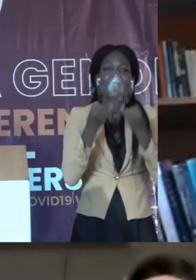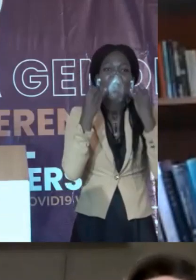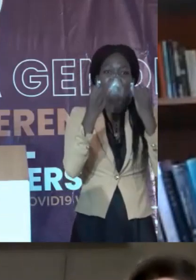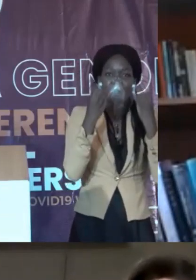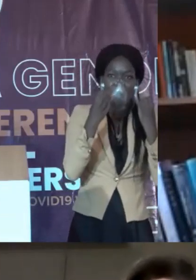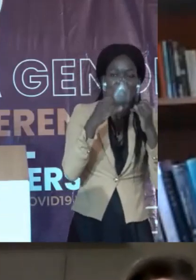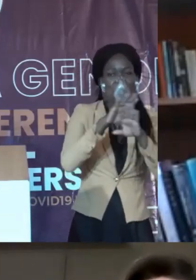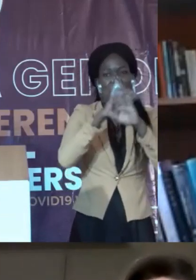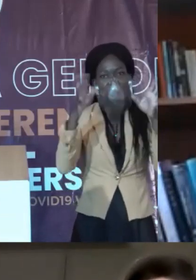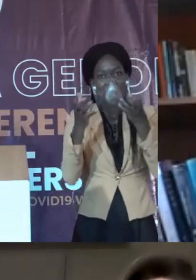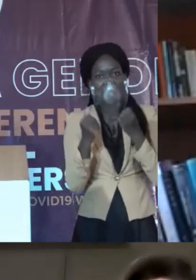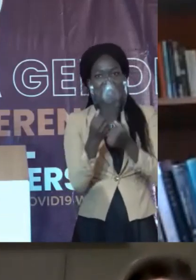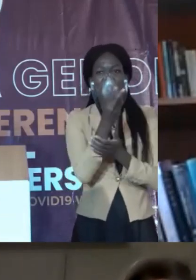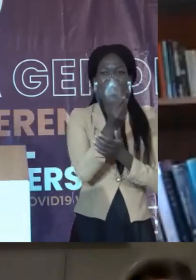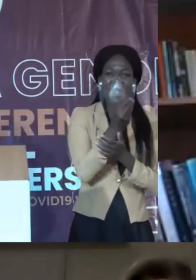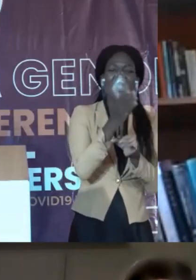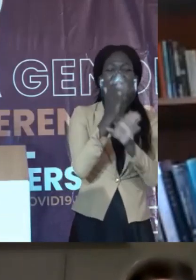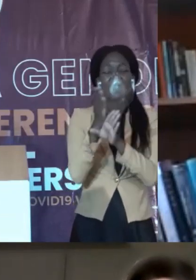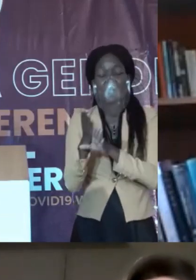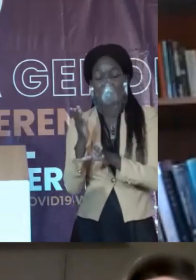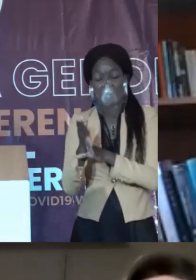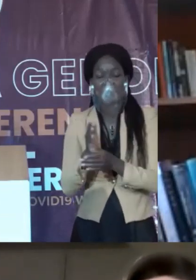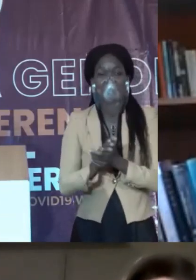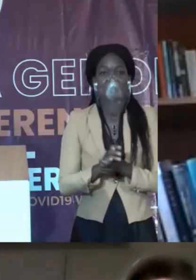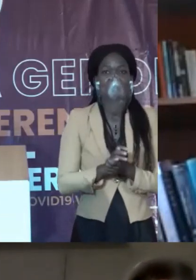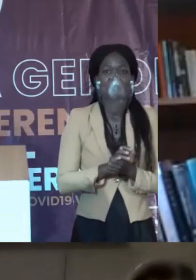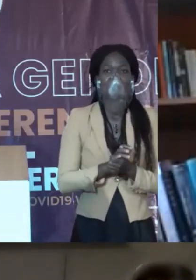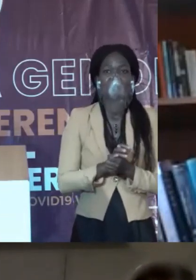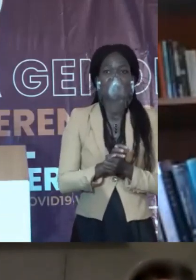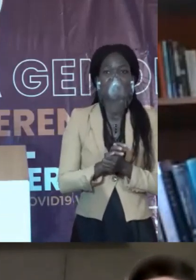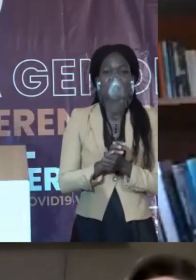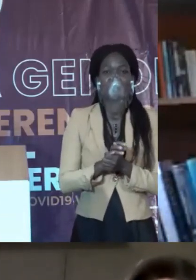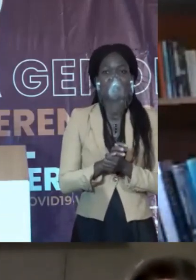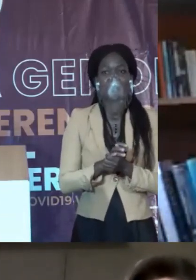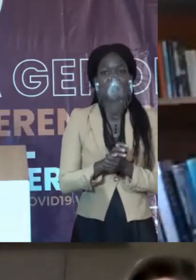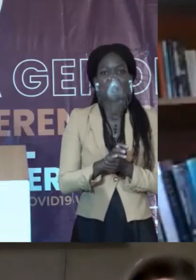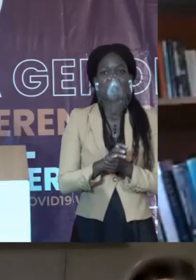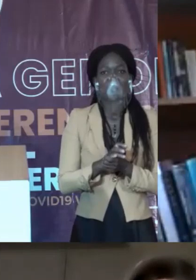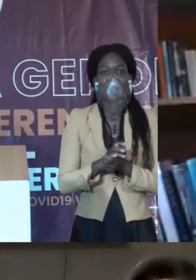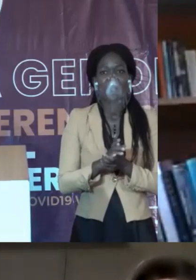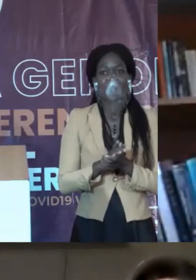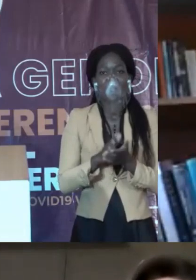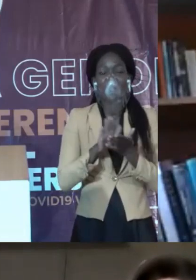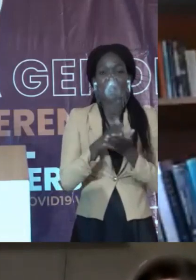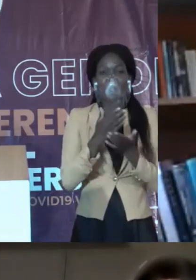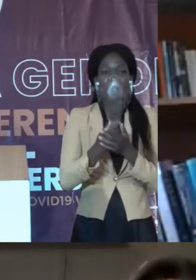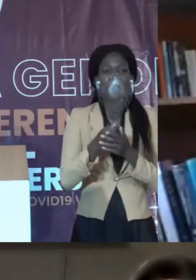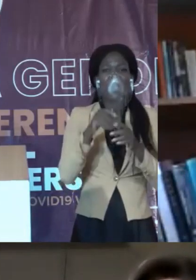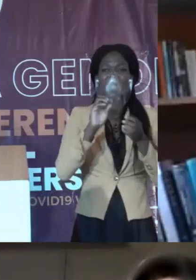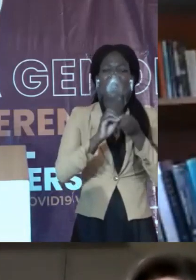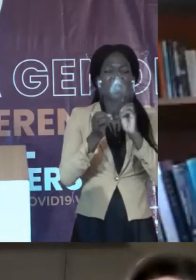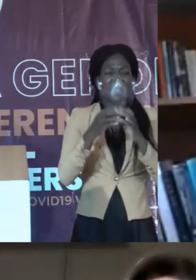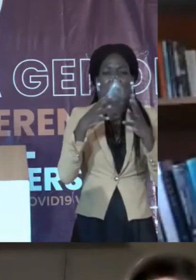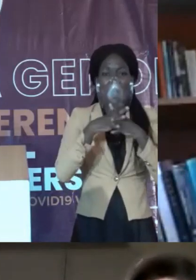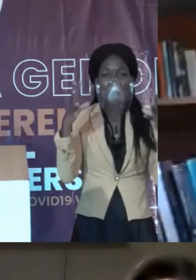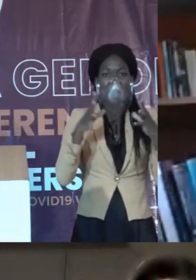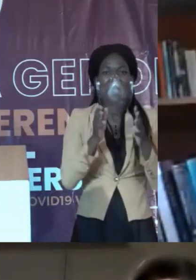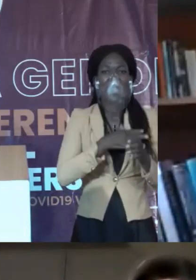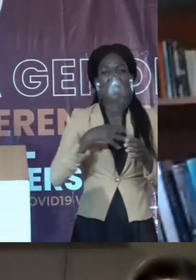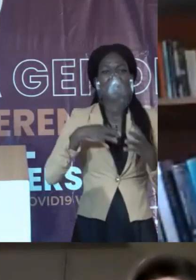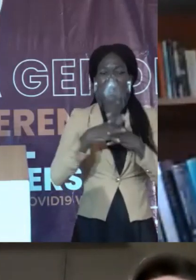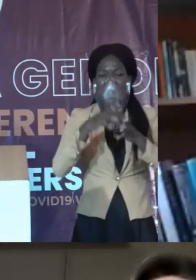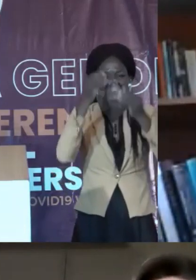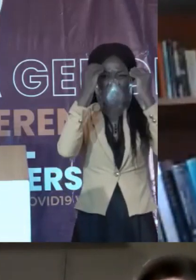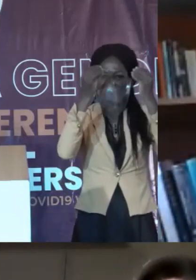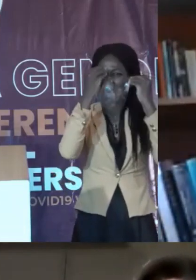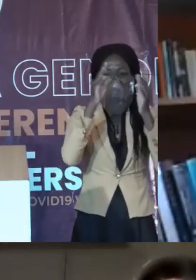men, because all of those initial underlying inequalities are there. The lack of access to education to the same